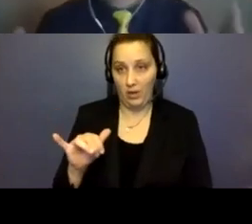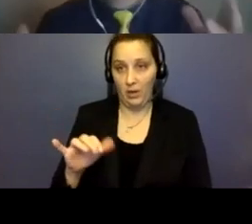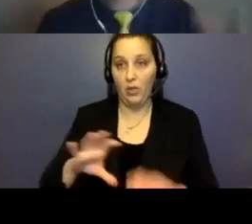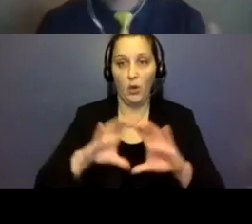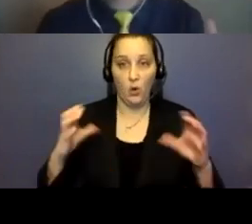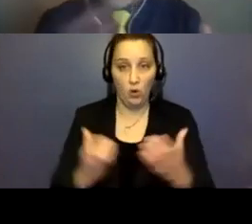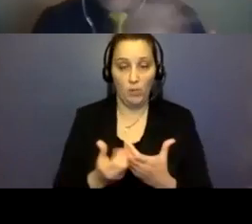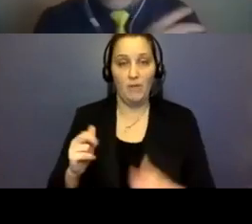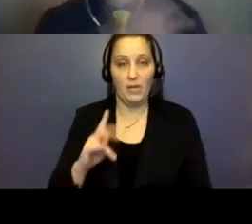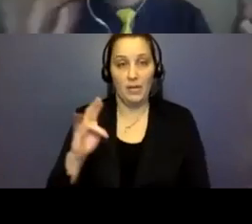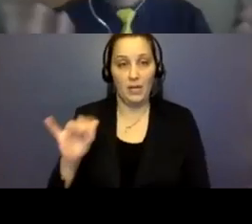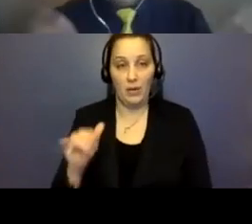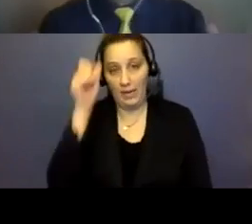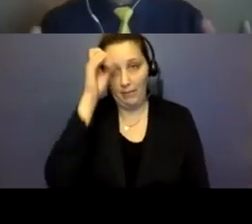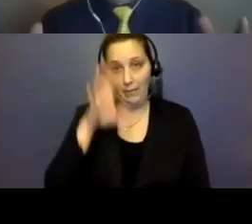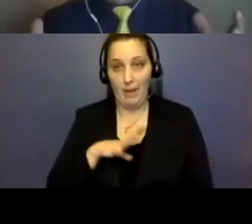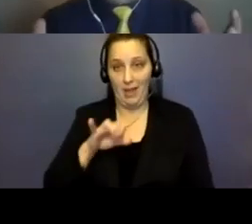artillery men at that time,